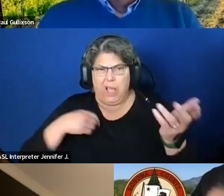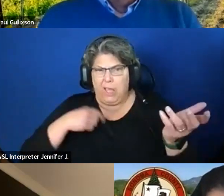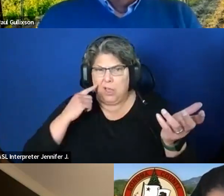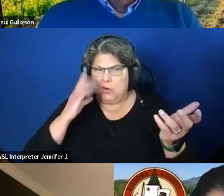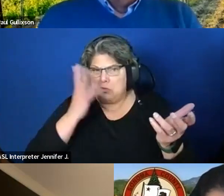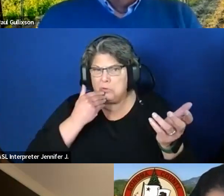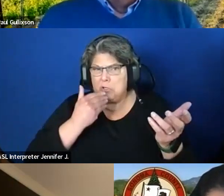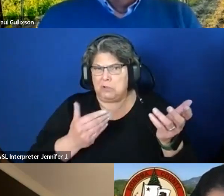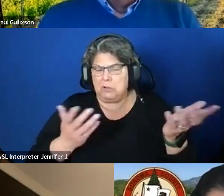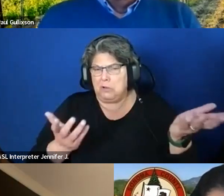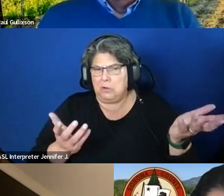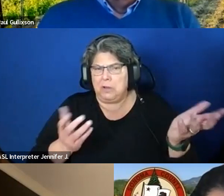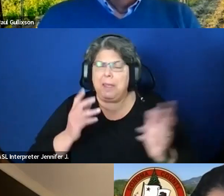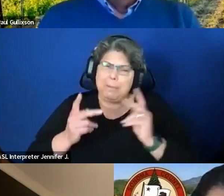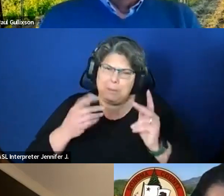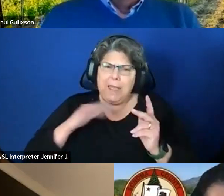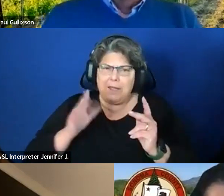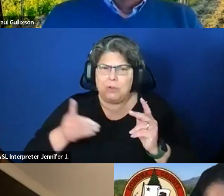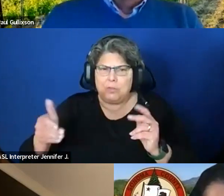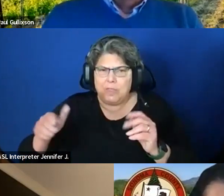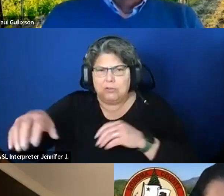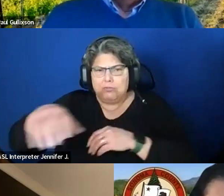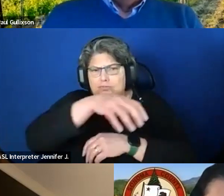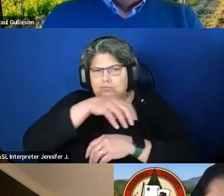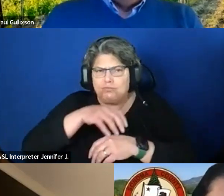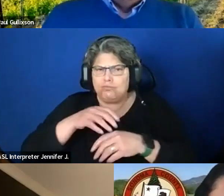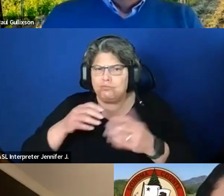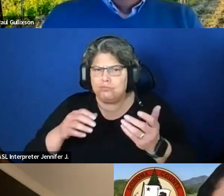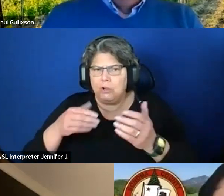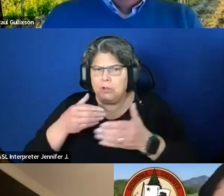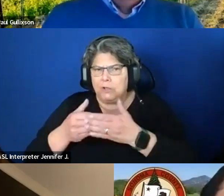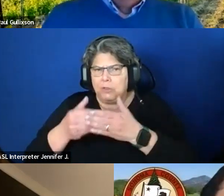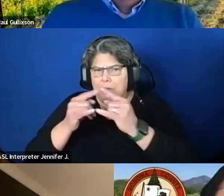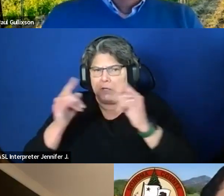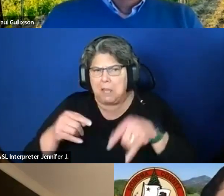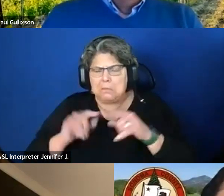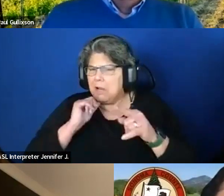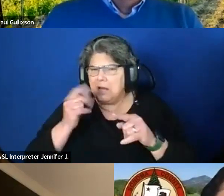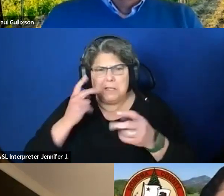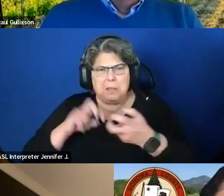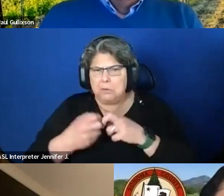well run, though people do have their belongings around them inside, but I didn't see a trash problem.